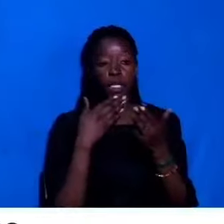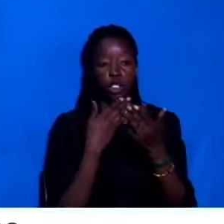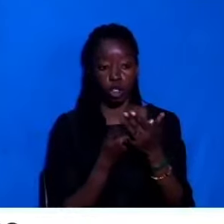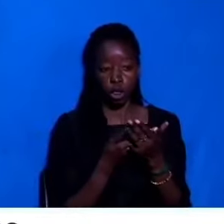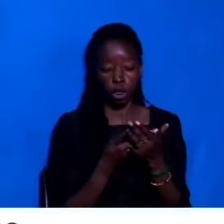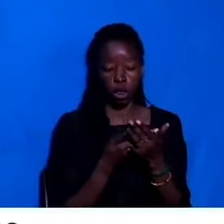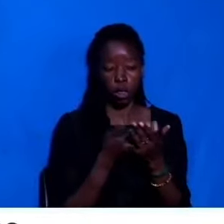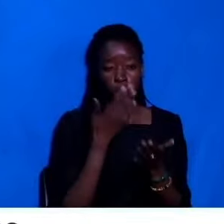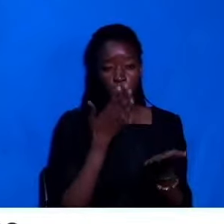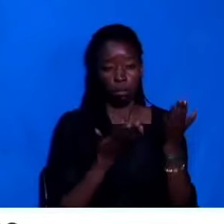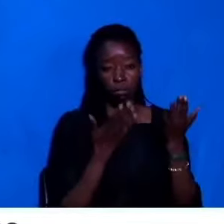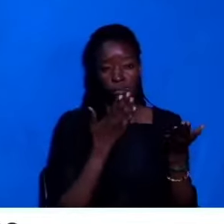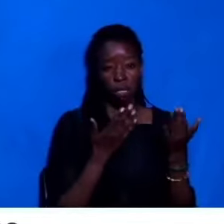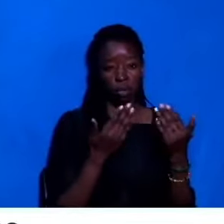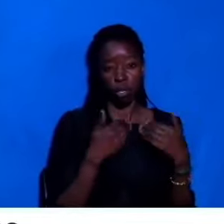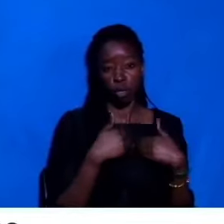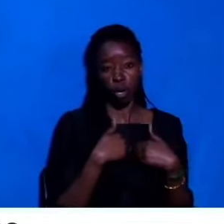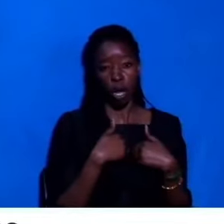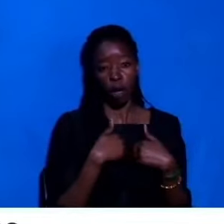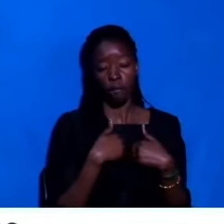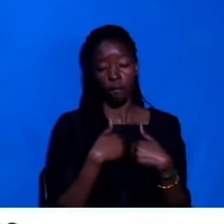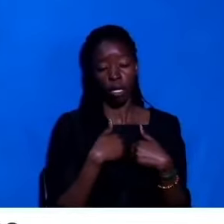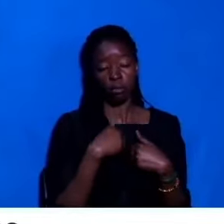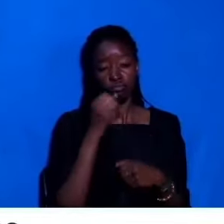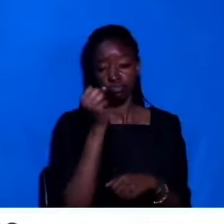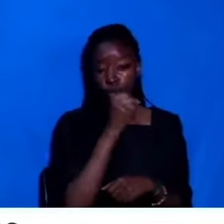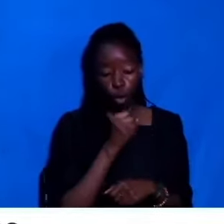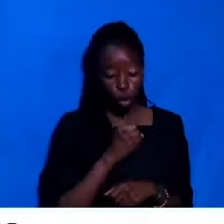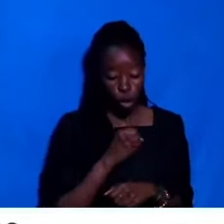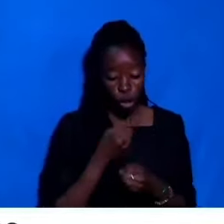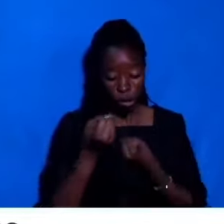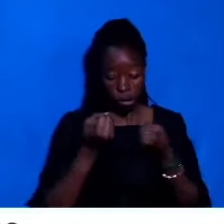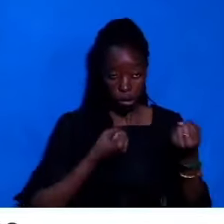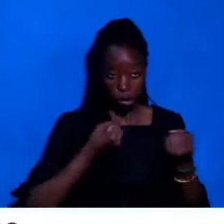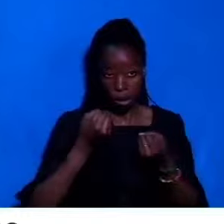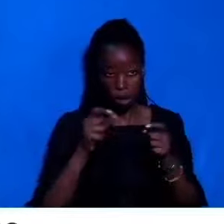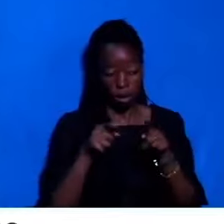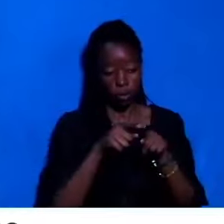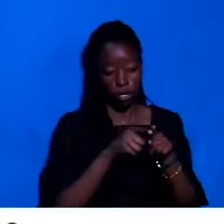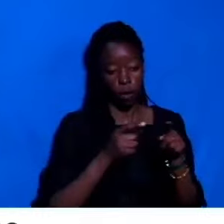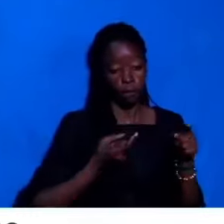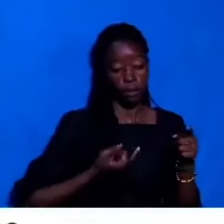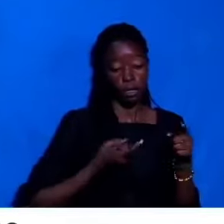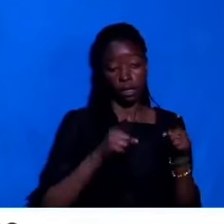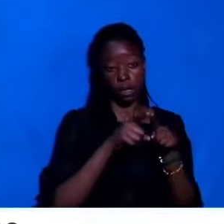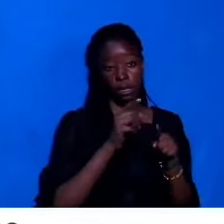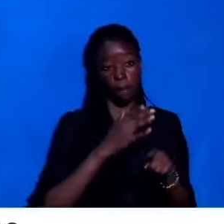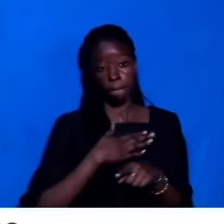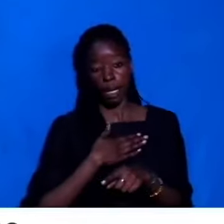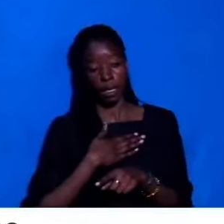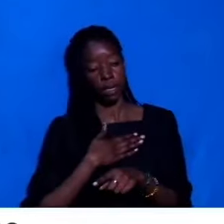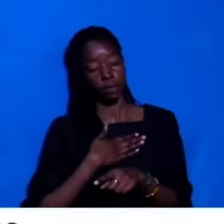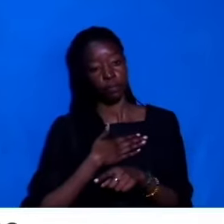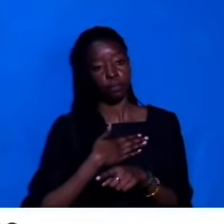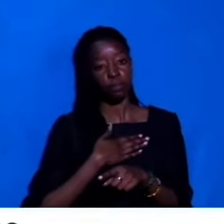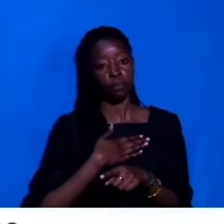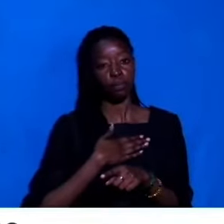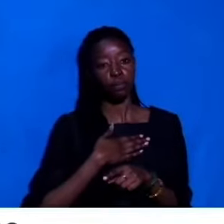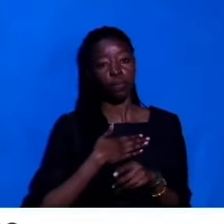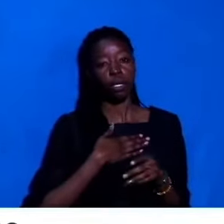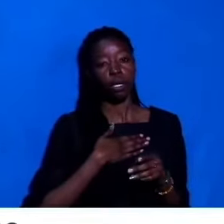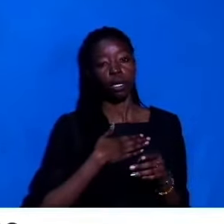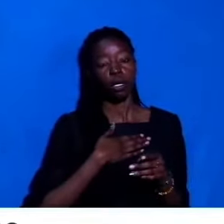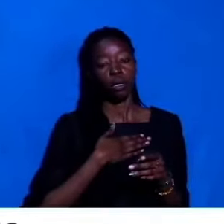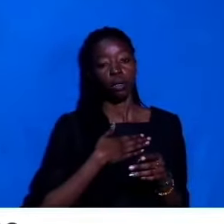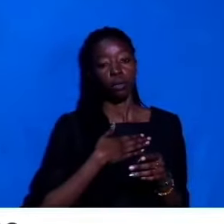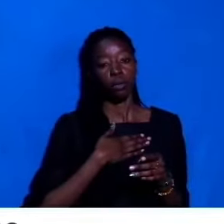Maybe you even have a small old car like my sister. You no longer waste time at the bus stop. Ama unafikiria